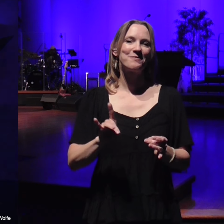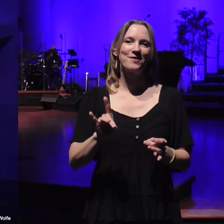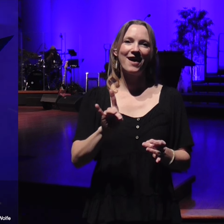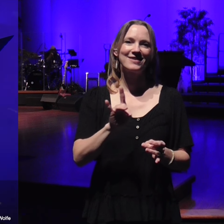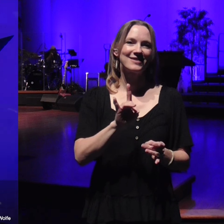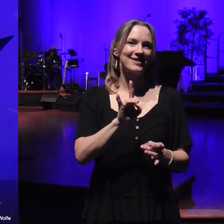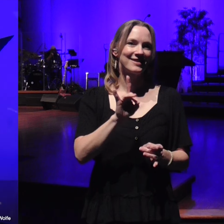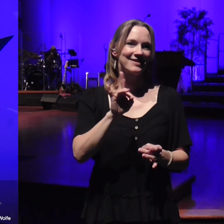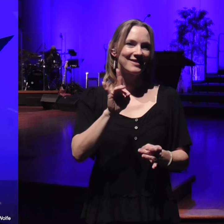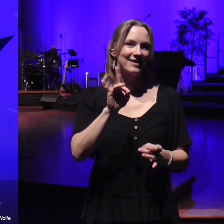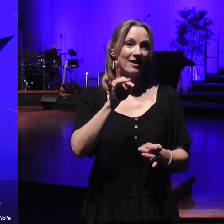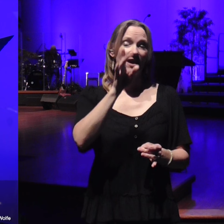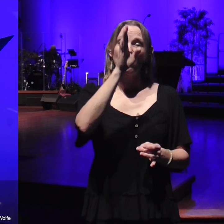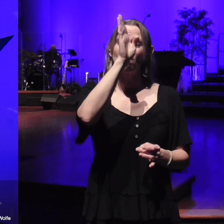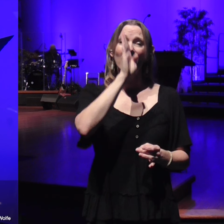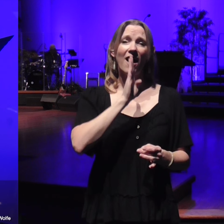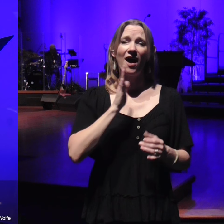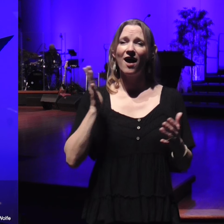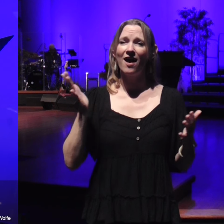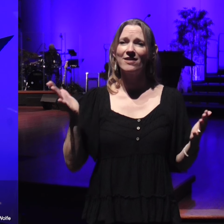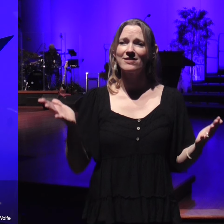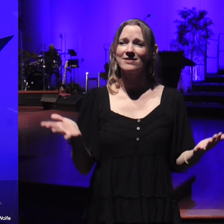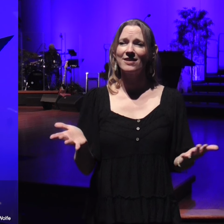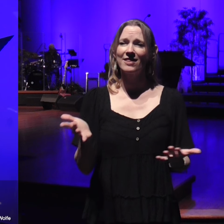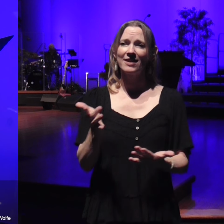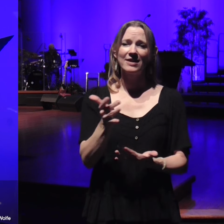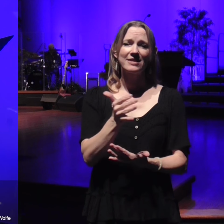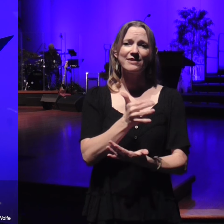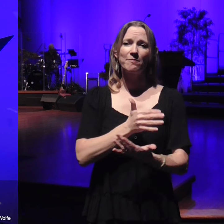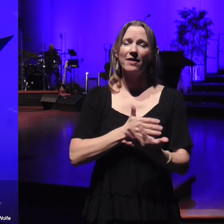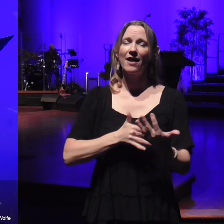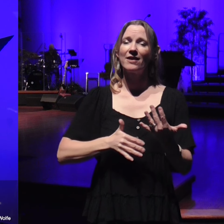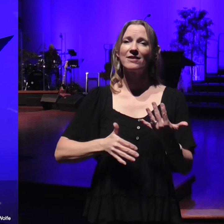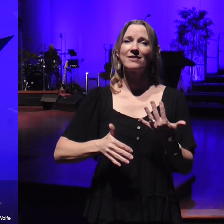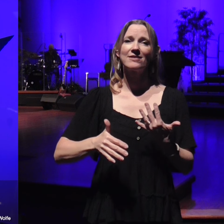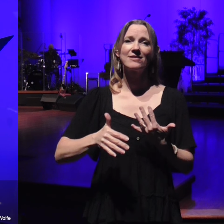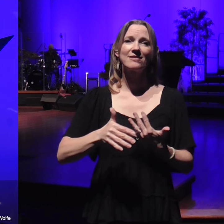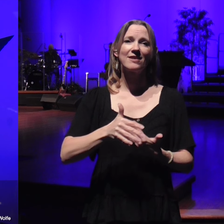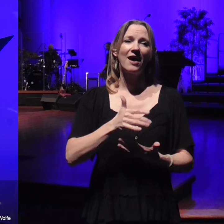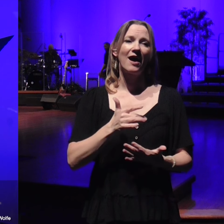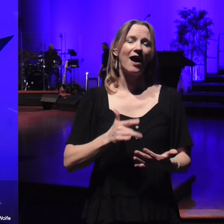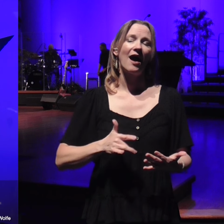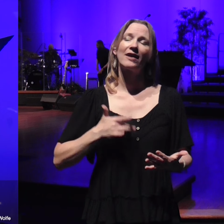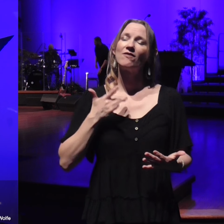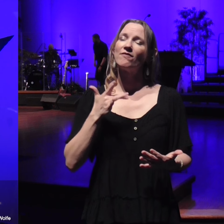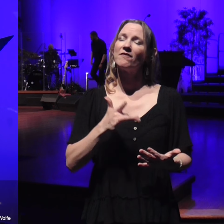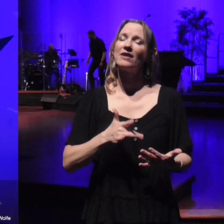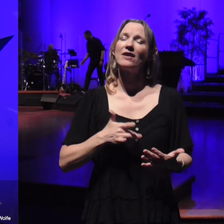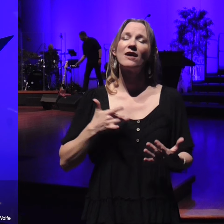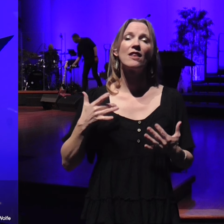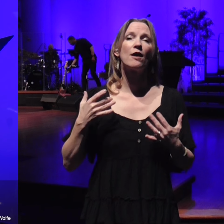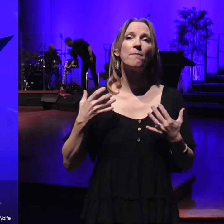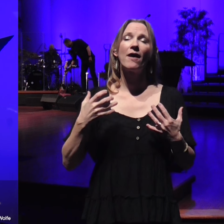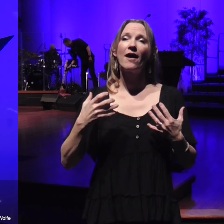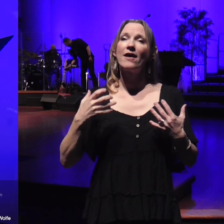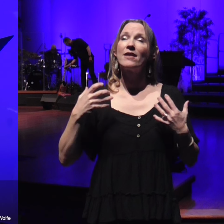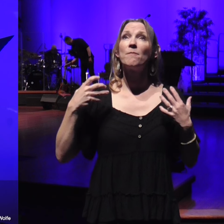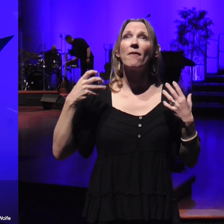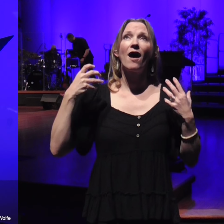Surely the presence of God is in this place. I can feel